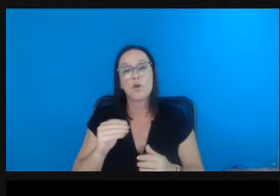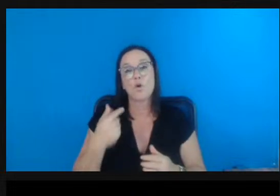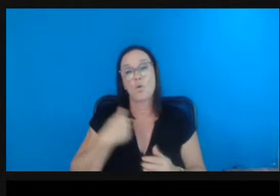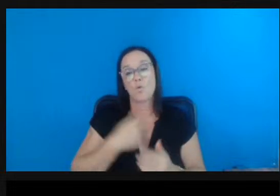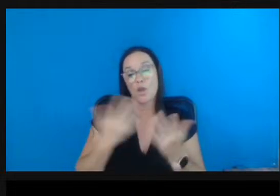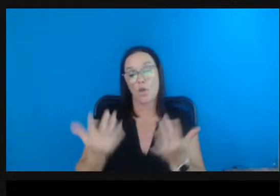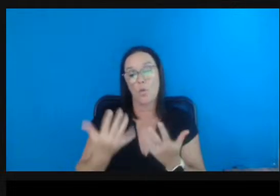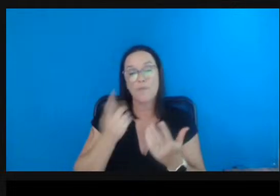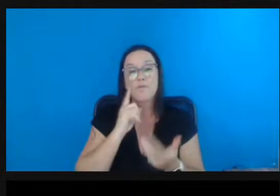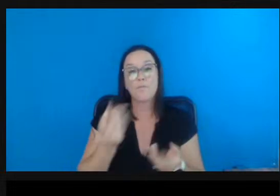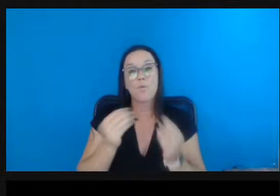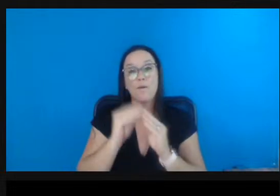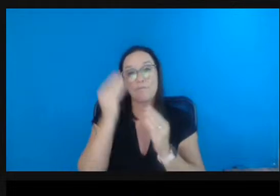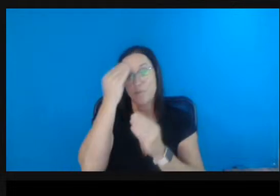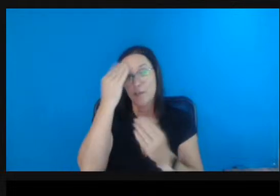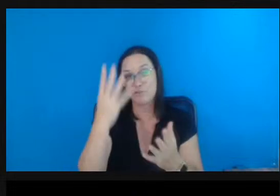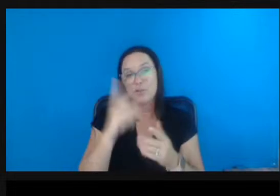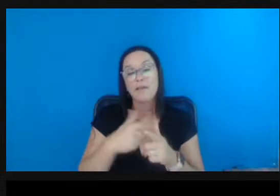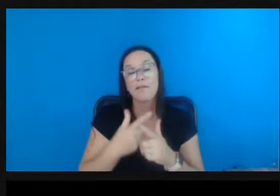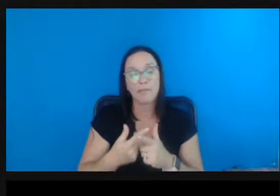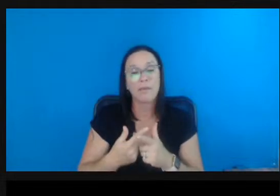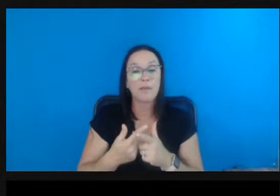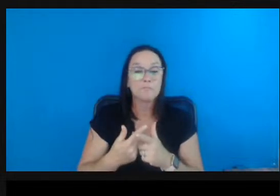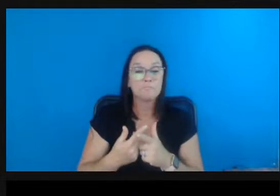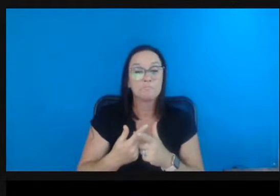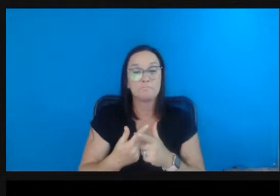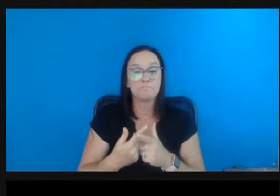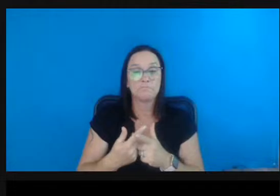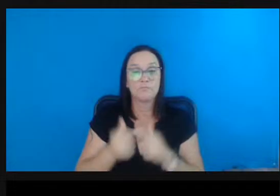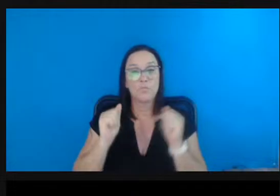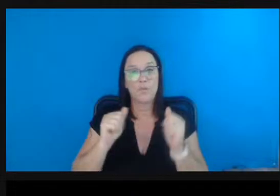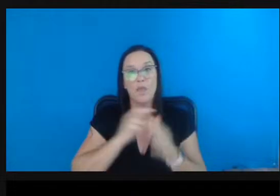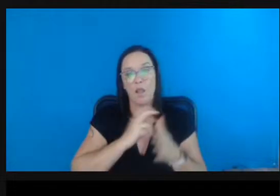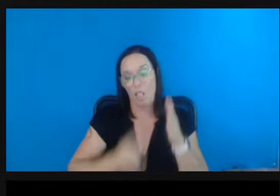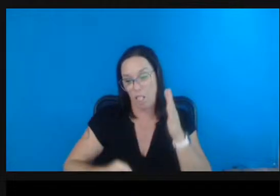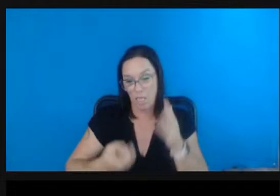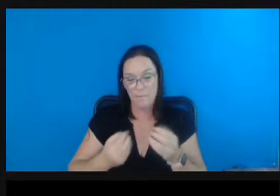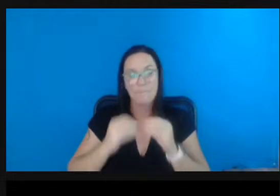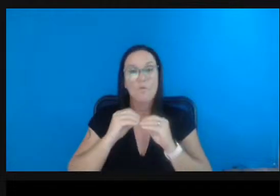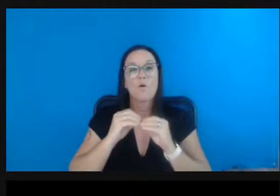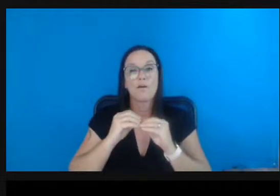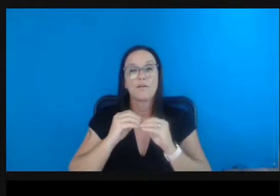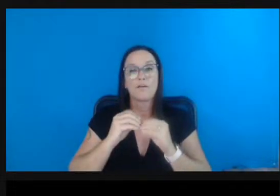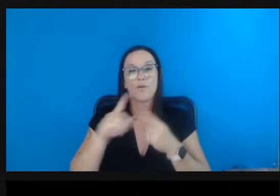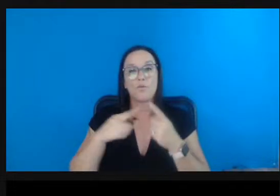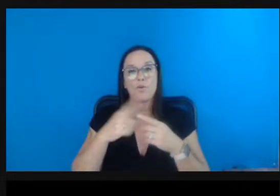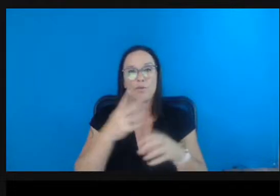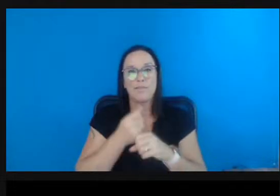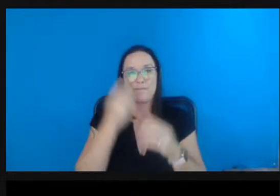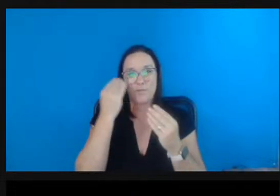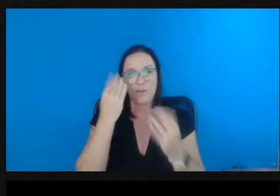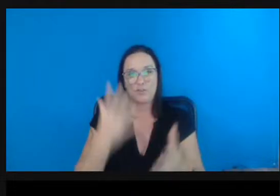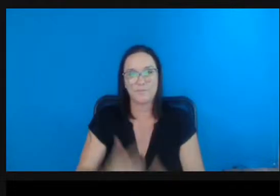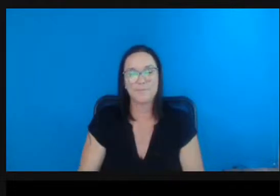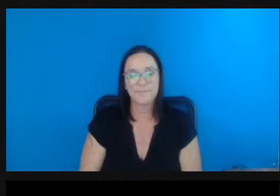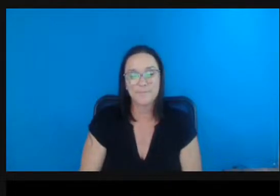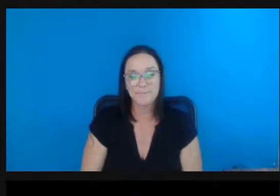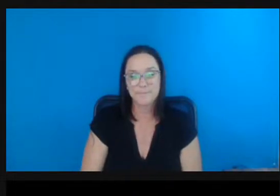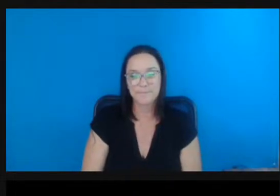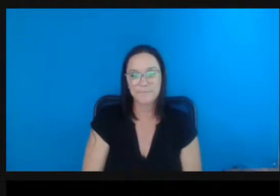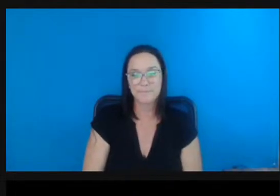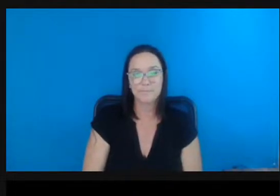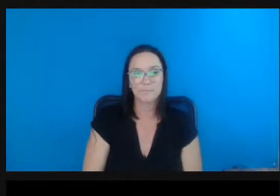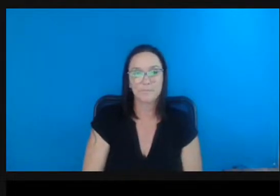more releases and see what we get and dive into as much as we can as we get that information. So